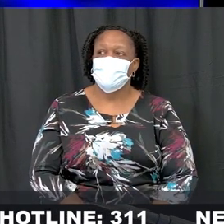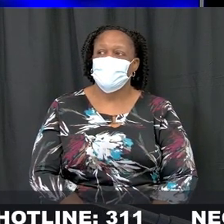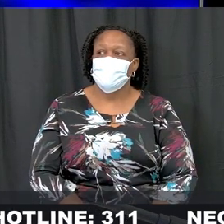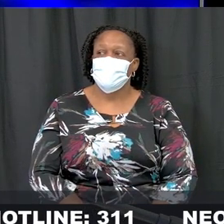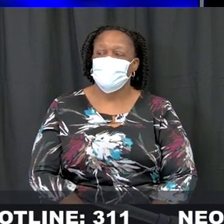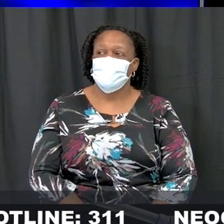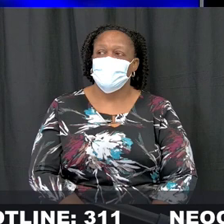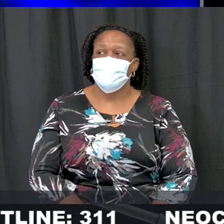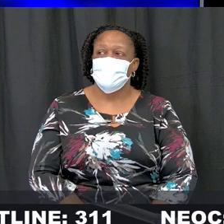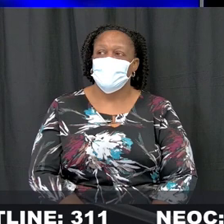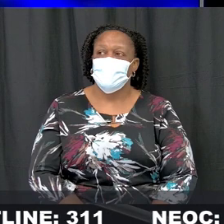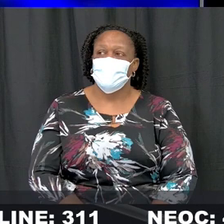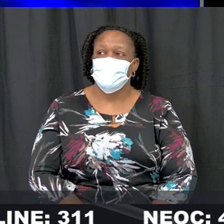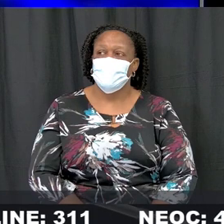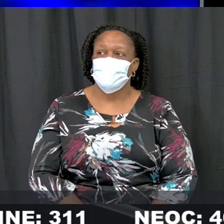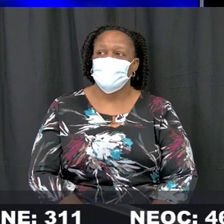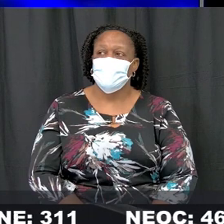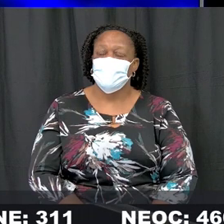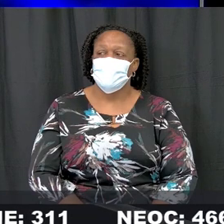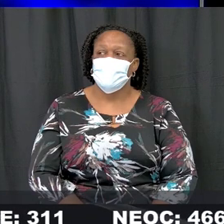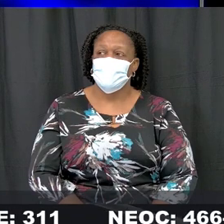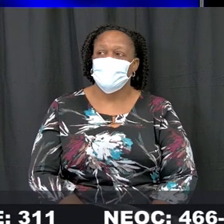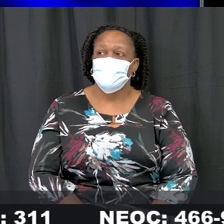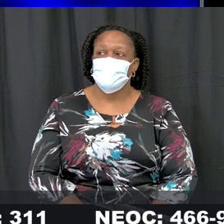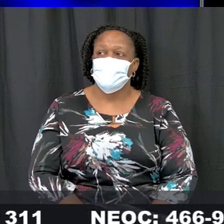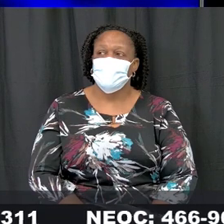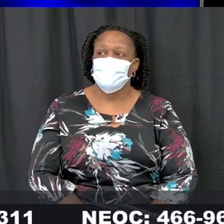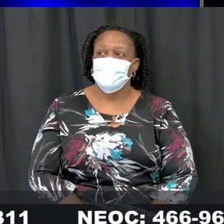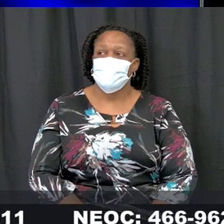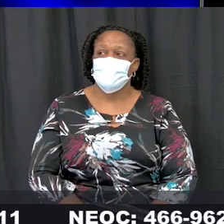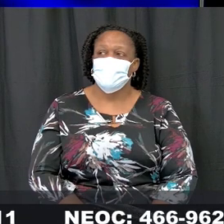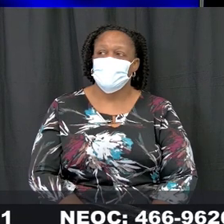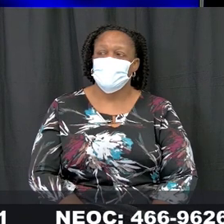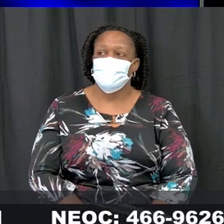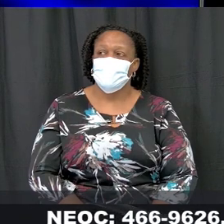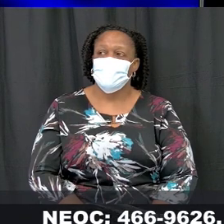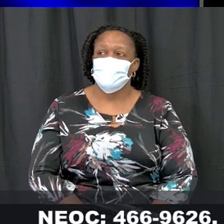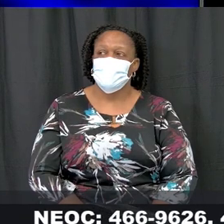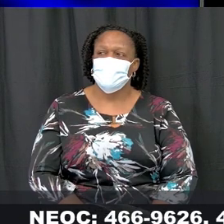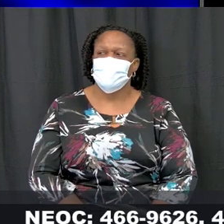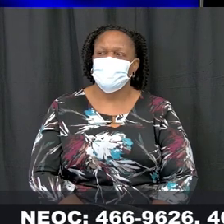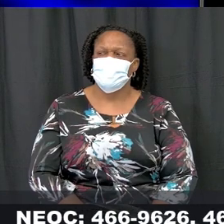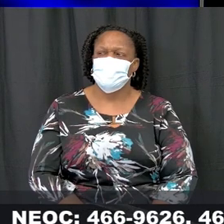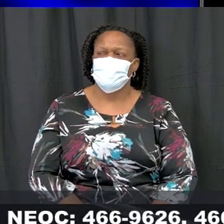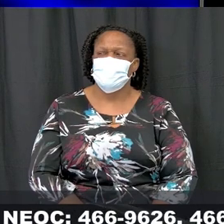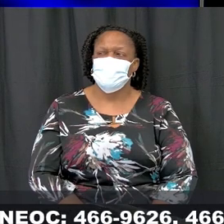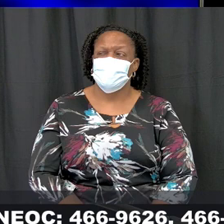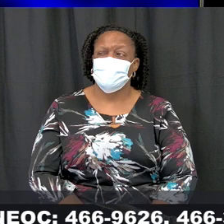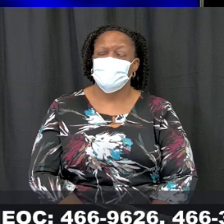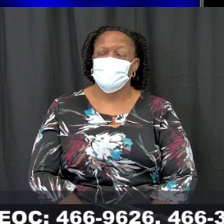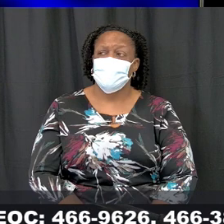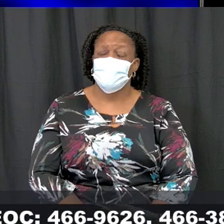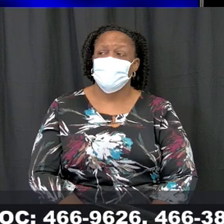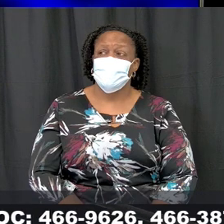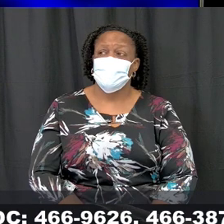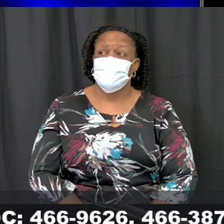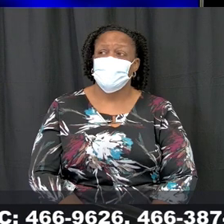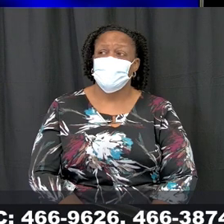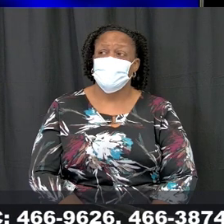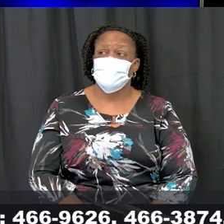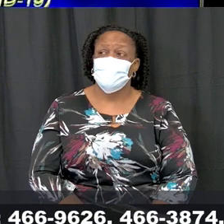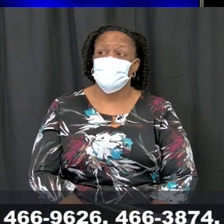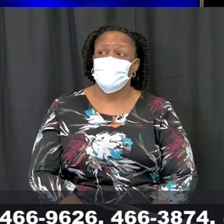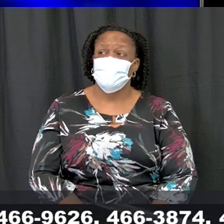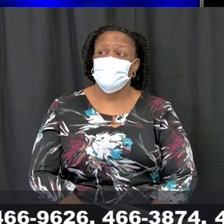necessarily entitled to by law, they will nevertheless make up the difference so that that person is not out of pocket. However, I